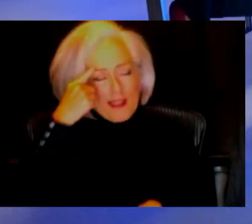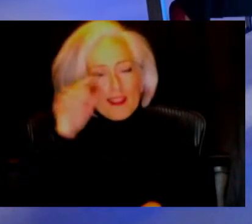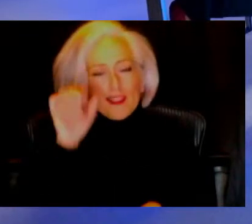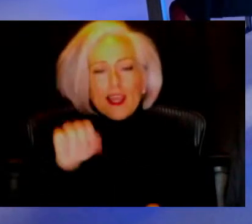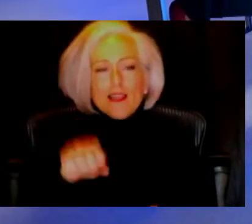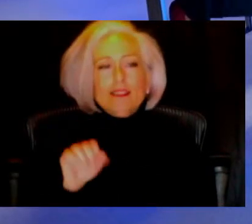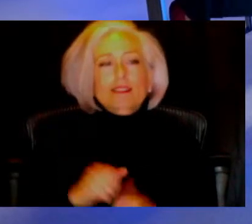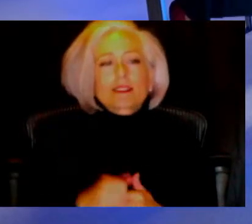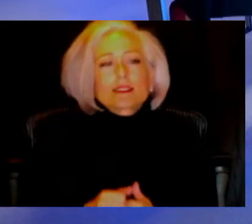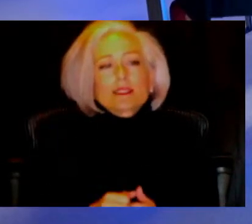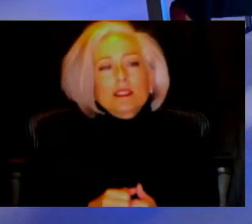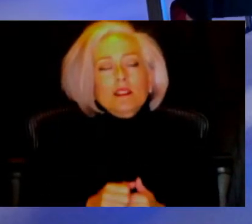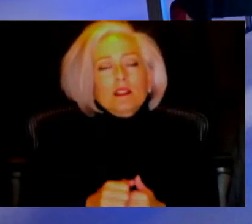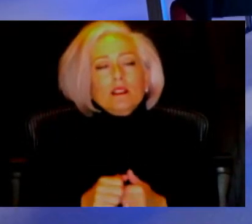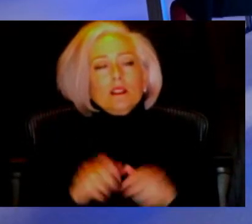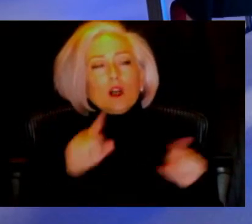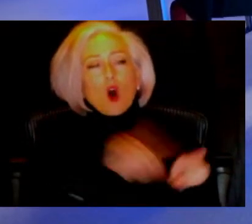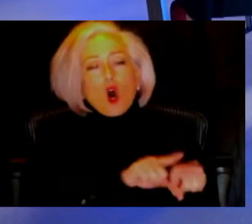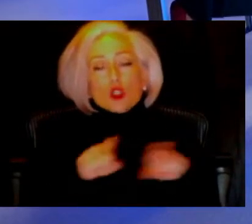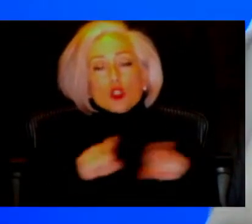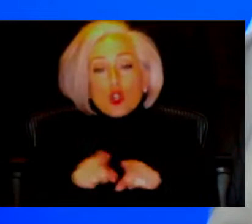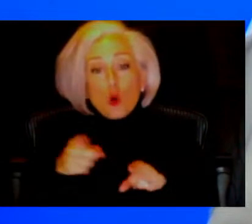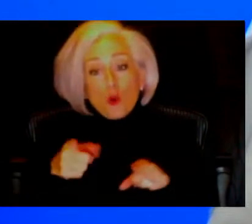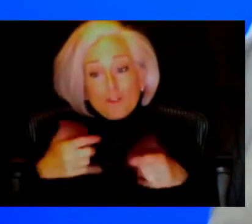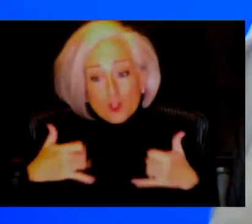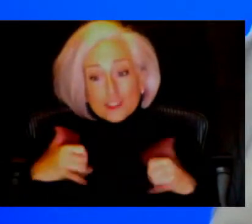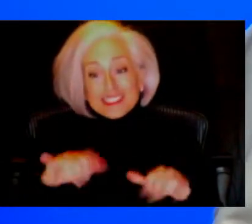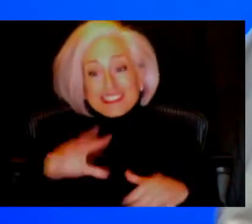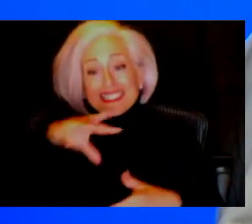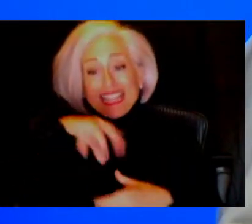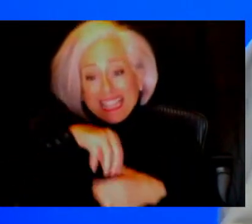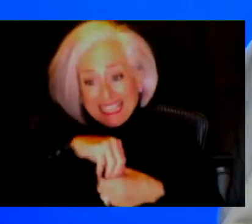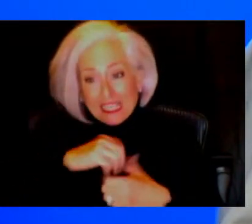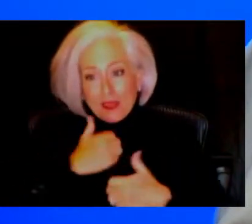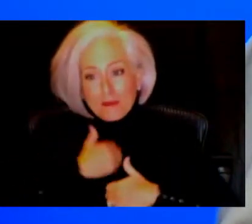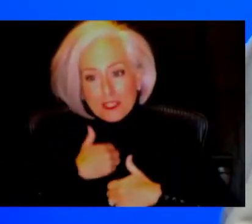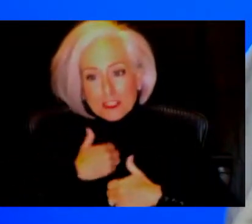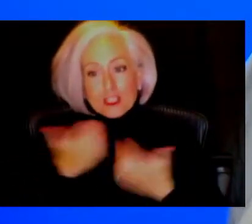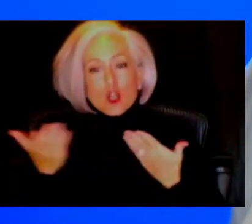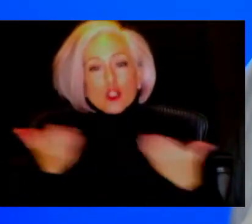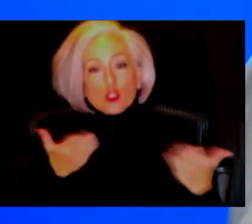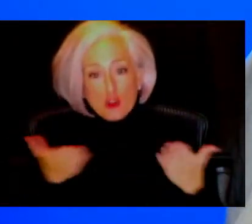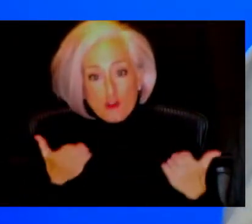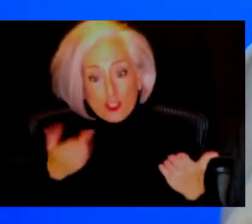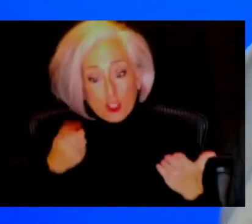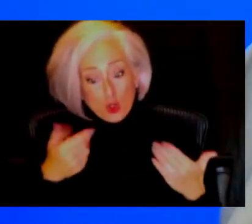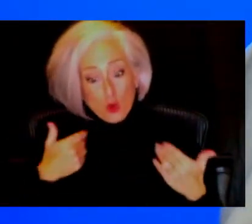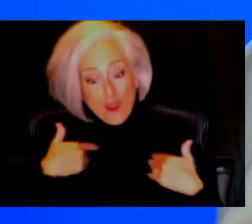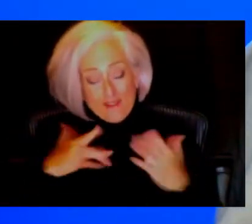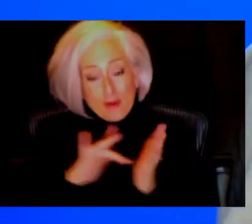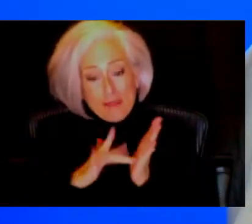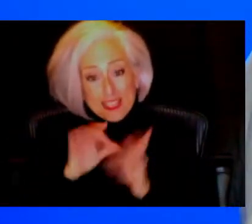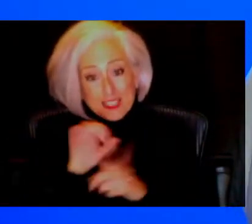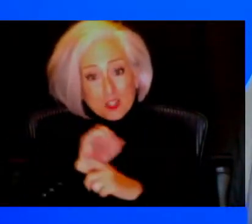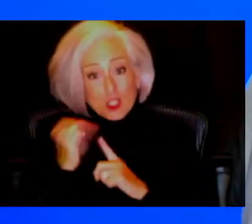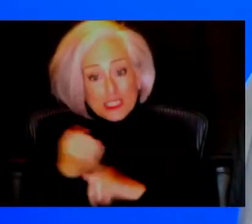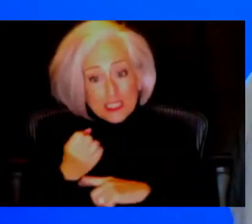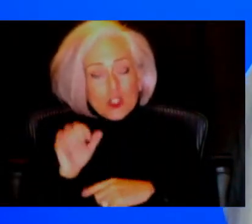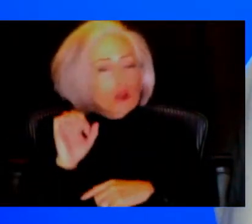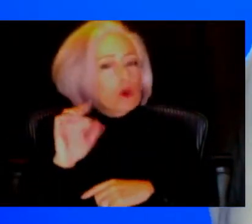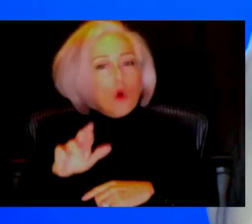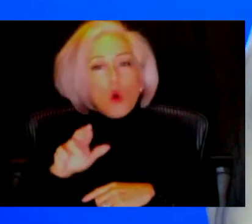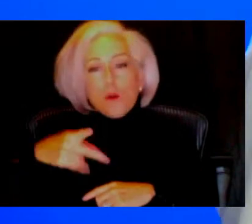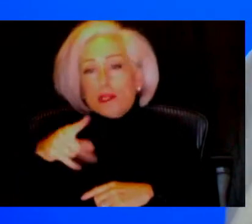Certainly also when you're still serving, if you have a medical condition or a